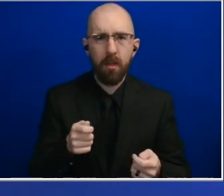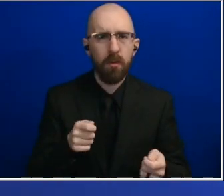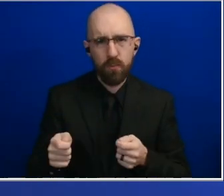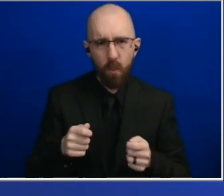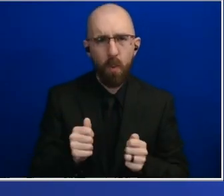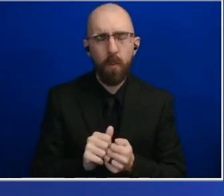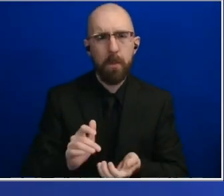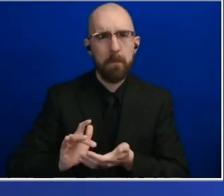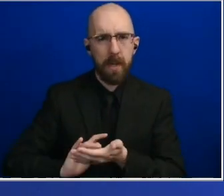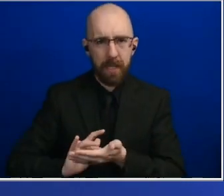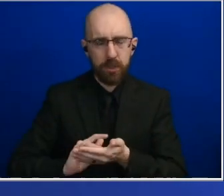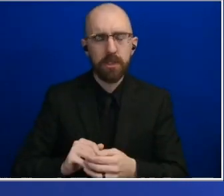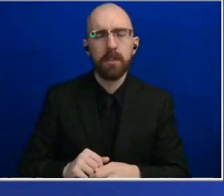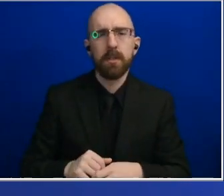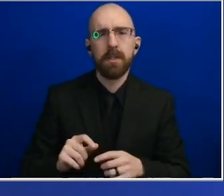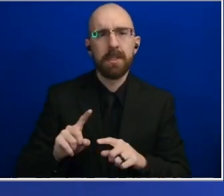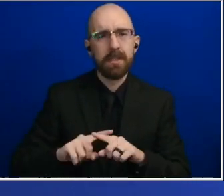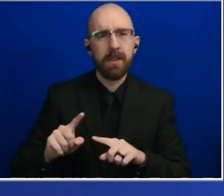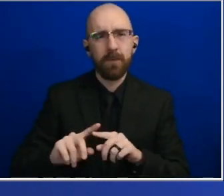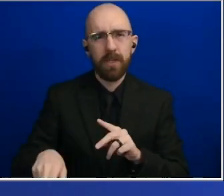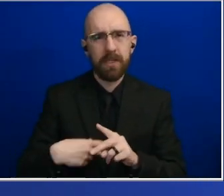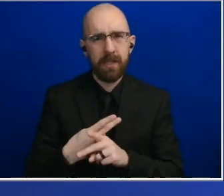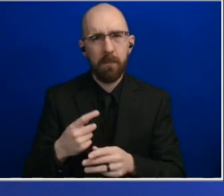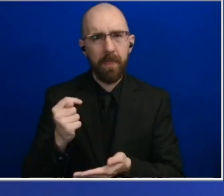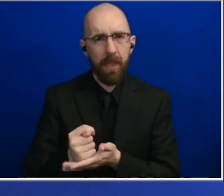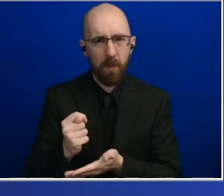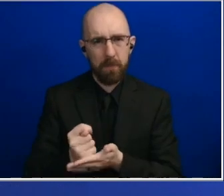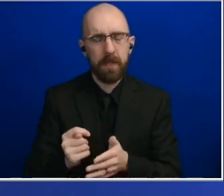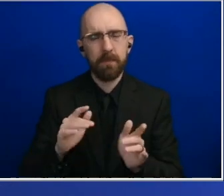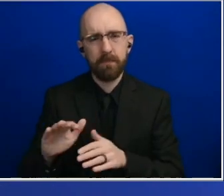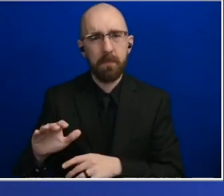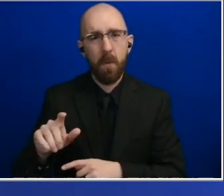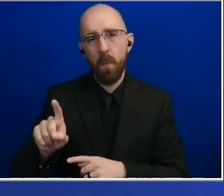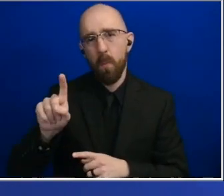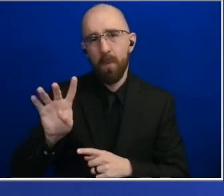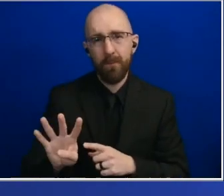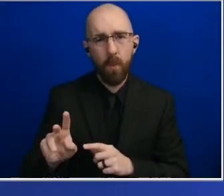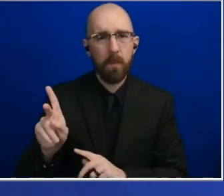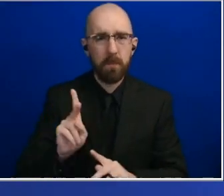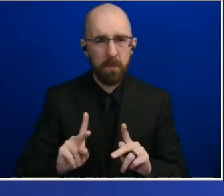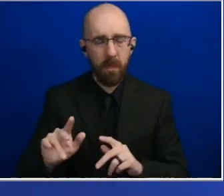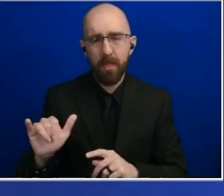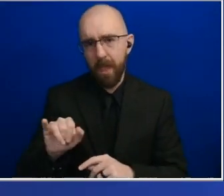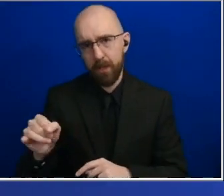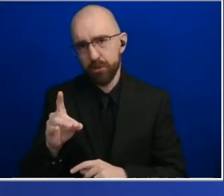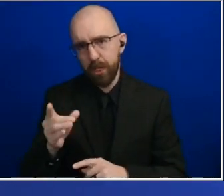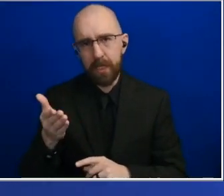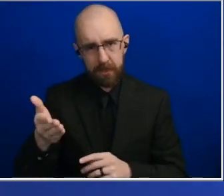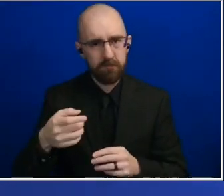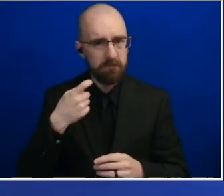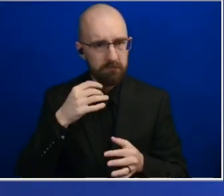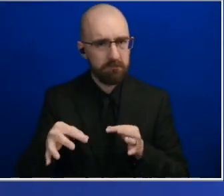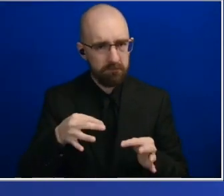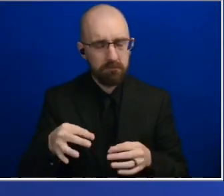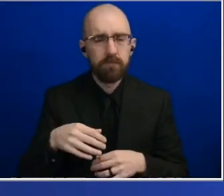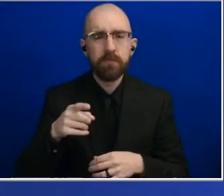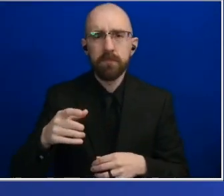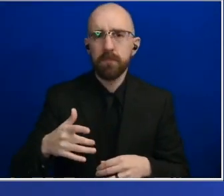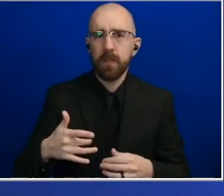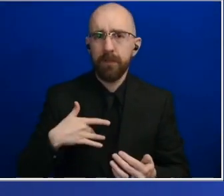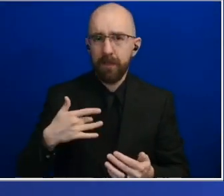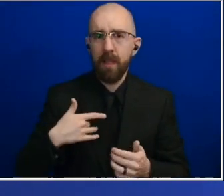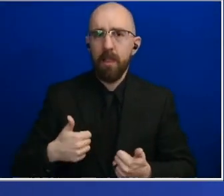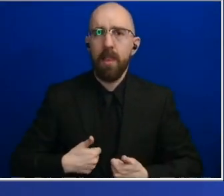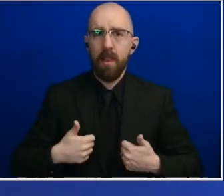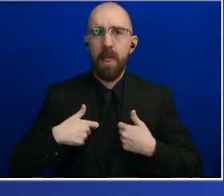medications and different types of therapies. About a quarter of people like JD develop really kind of life-altering, life-interfering